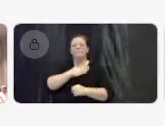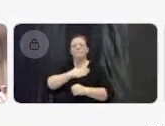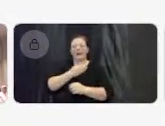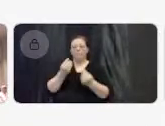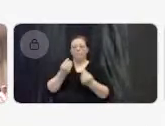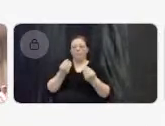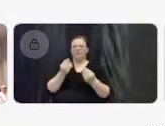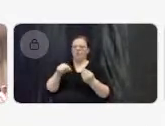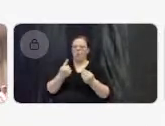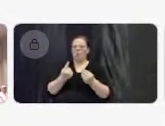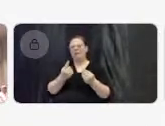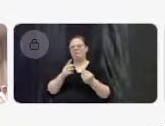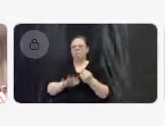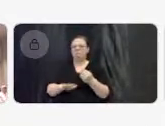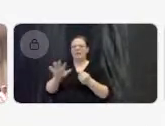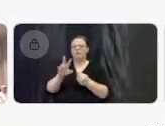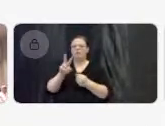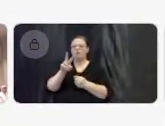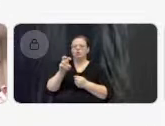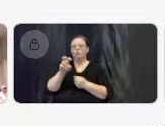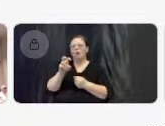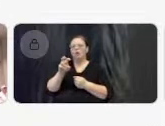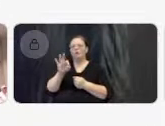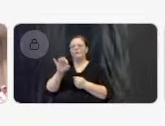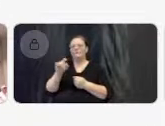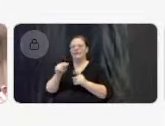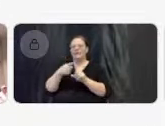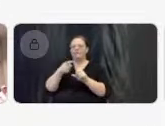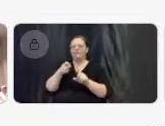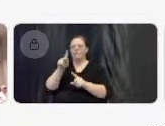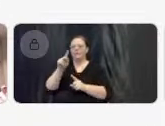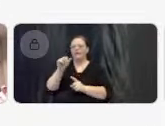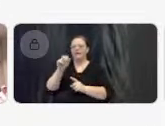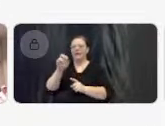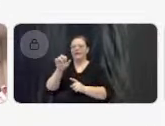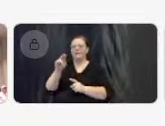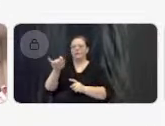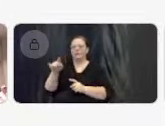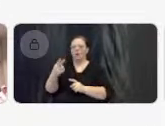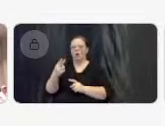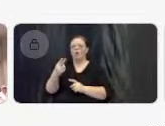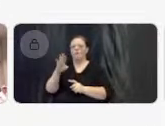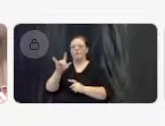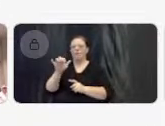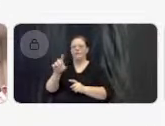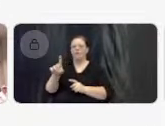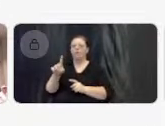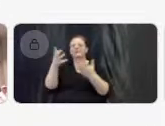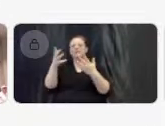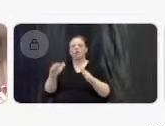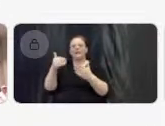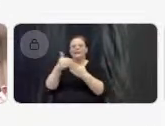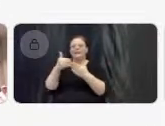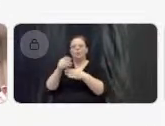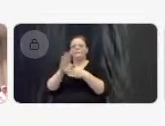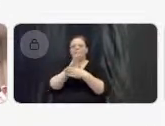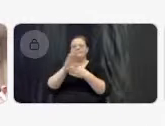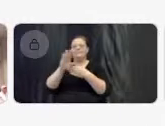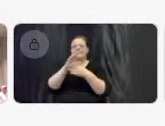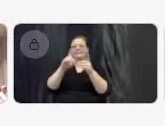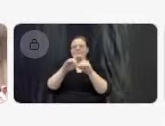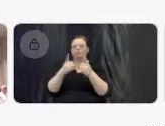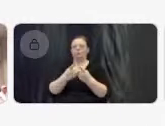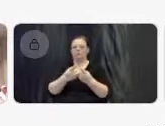which is only about 200 linear feet from Kavanaugh Boulevard, is already near the business